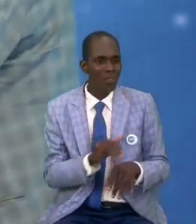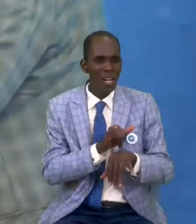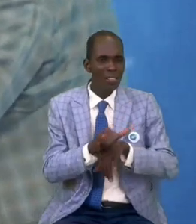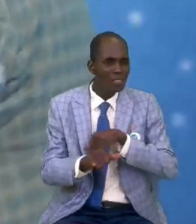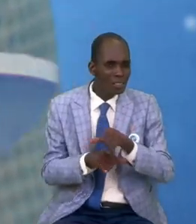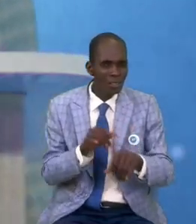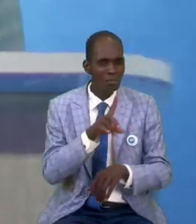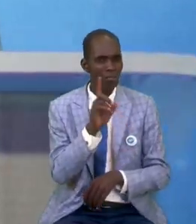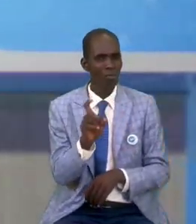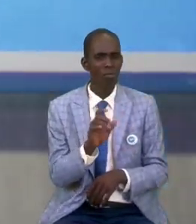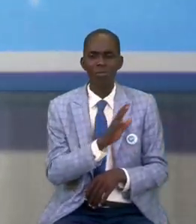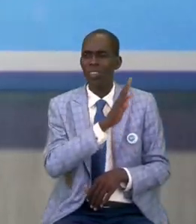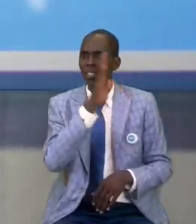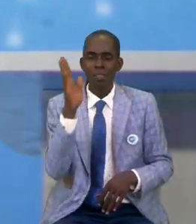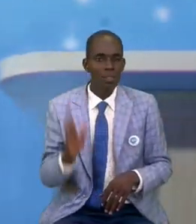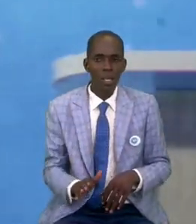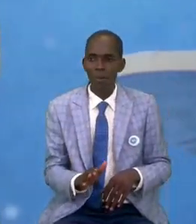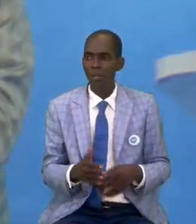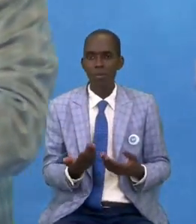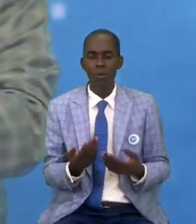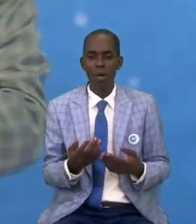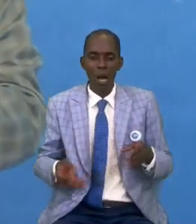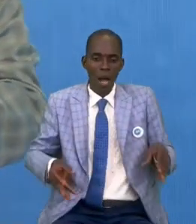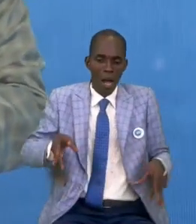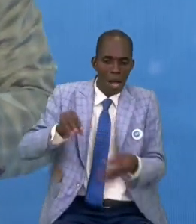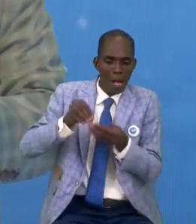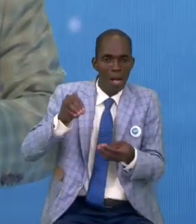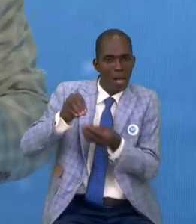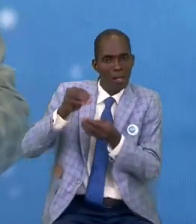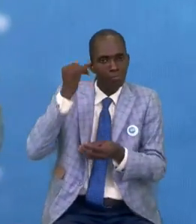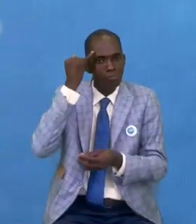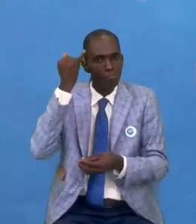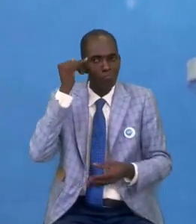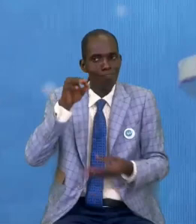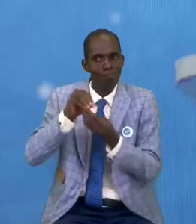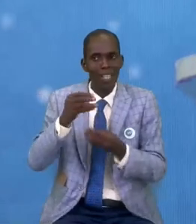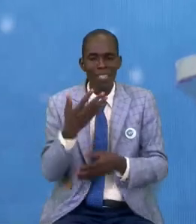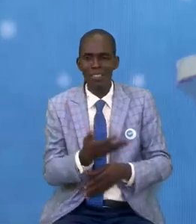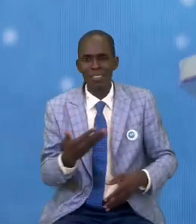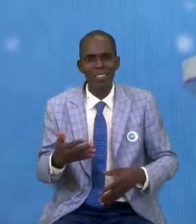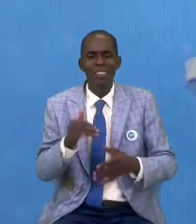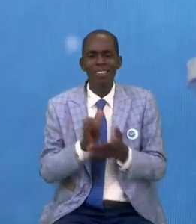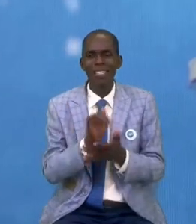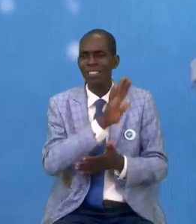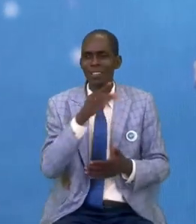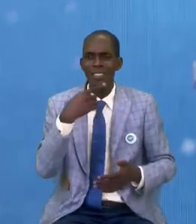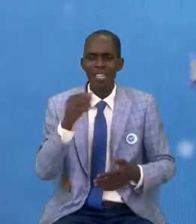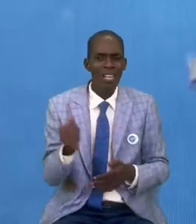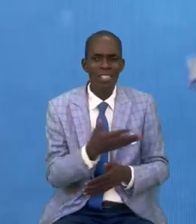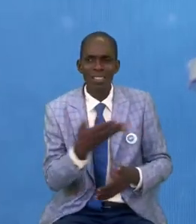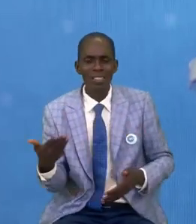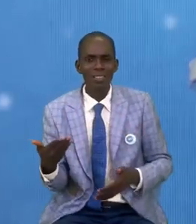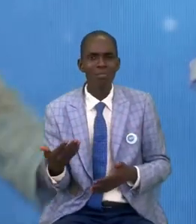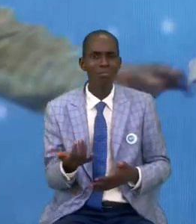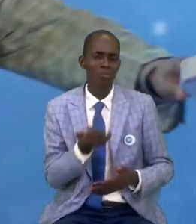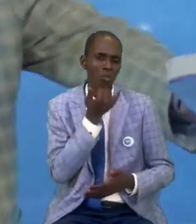said anything unclean, anything improper, anything. Either you are angry and then you